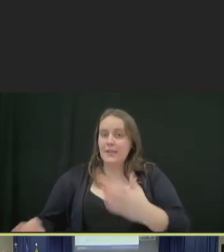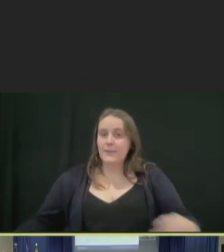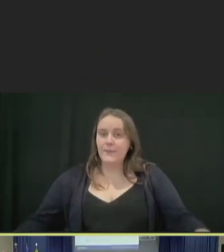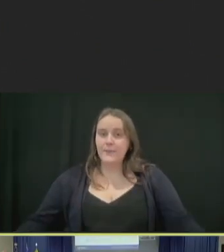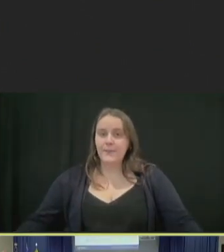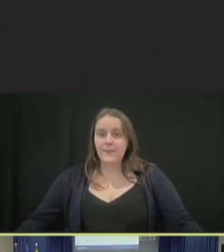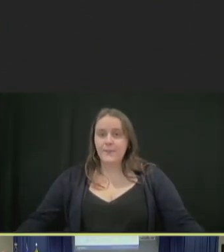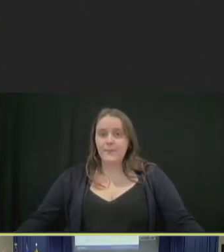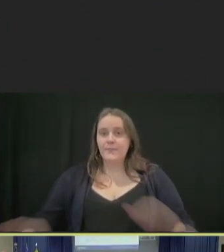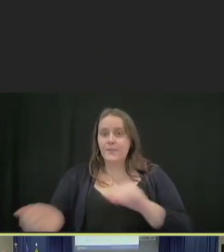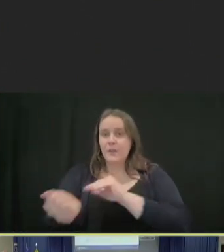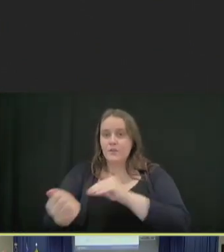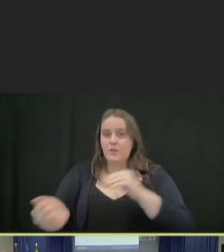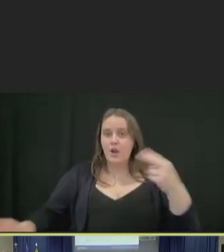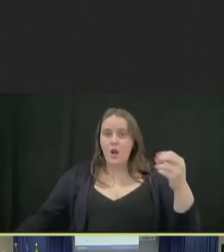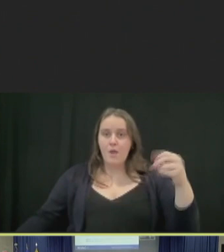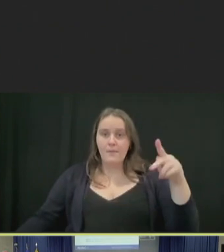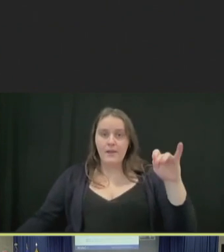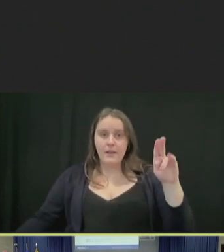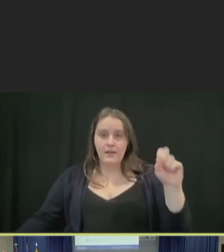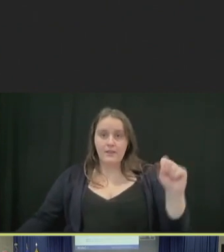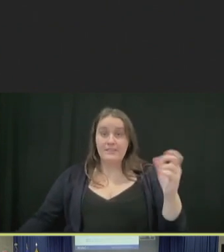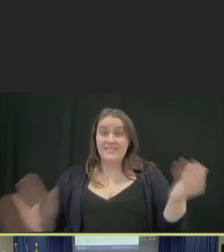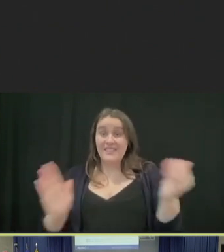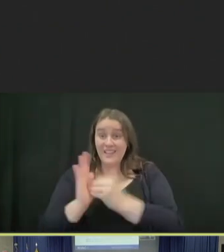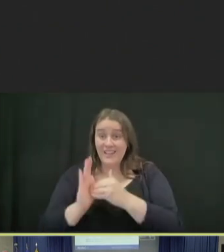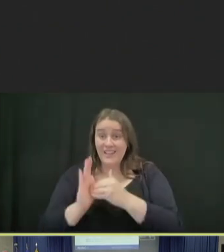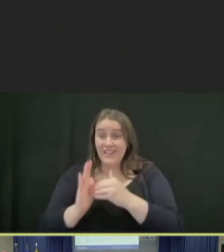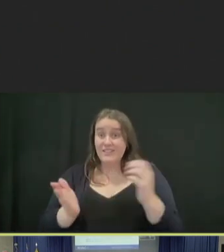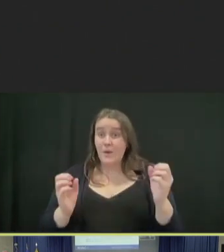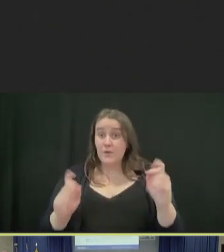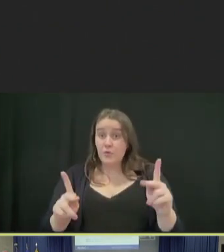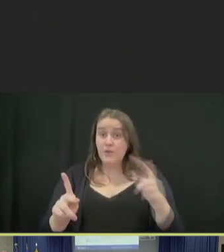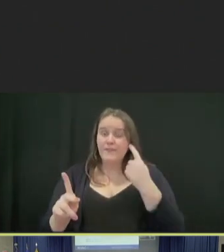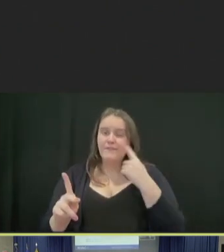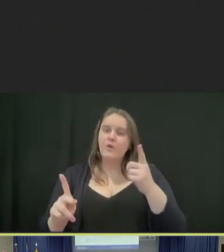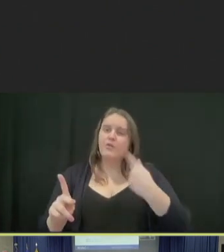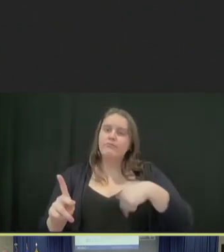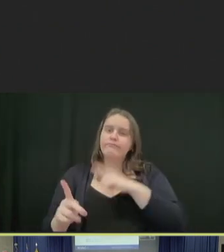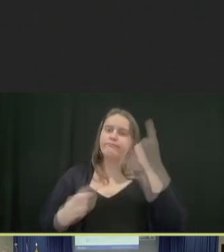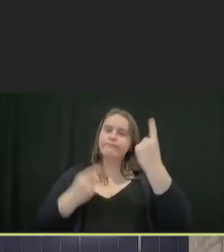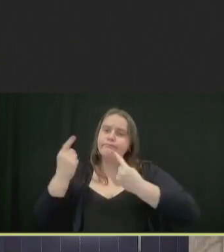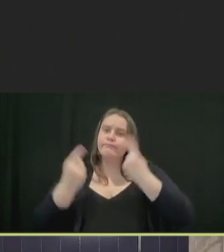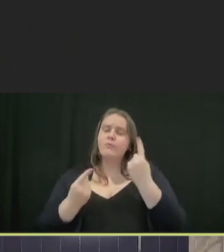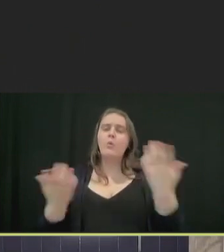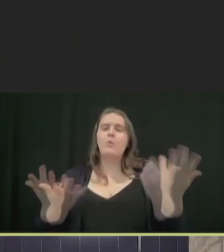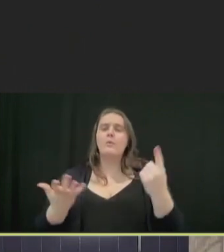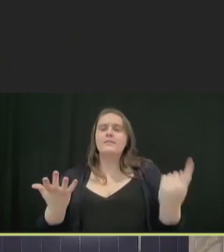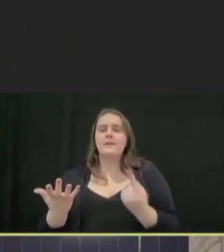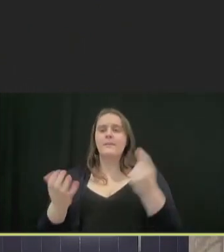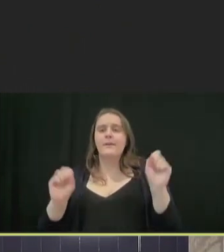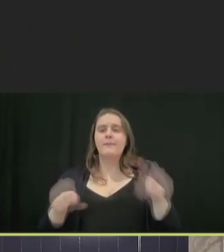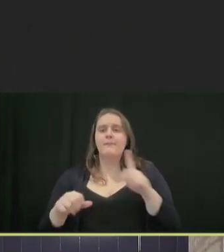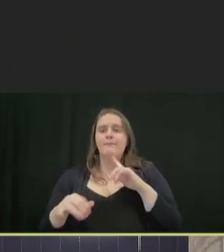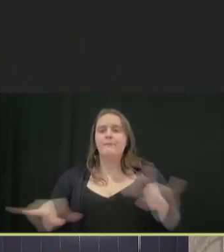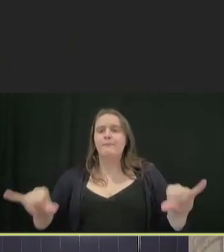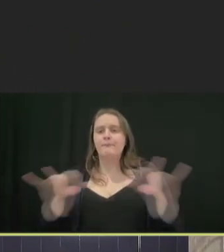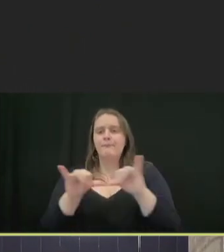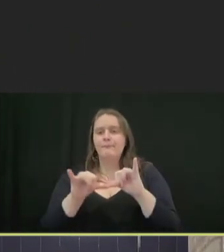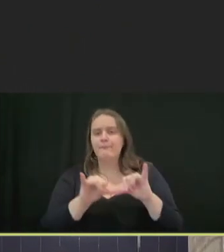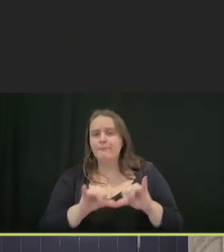And again, here's an opportunity for us to think about something that may be measurable is, are we